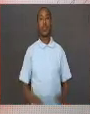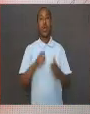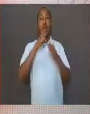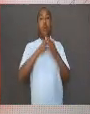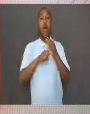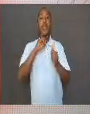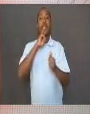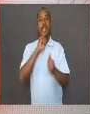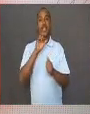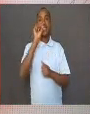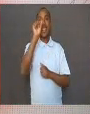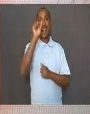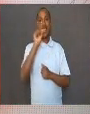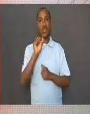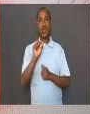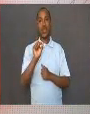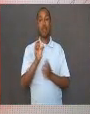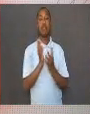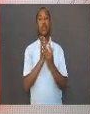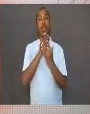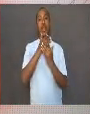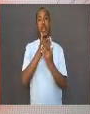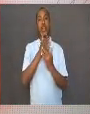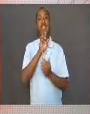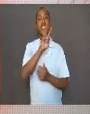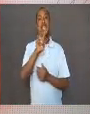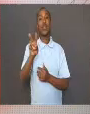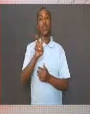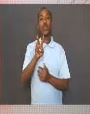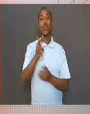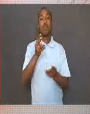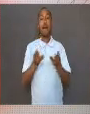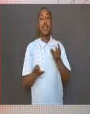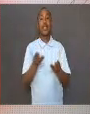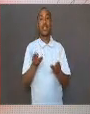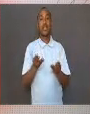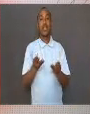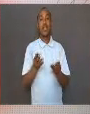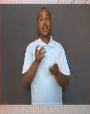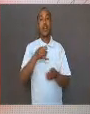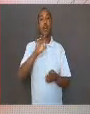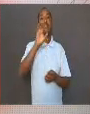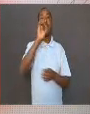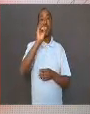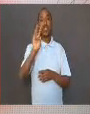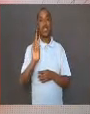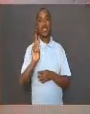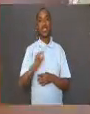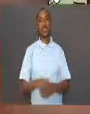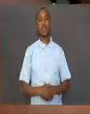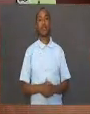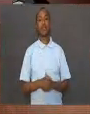What is the ratio between the two masses of oxygen?